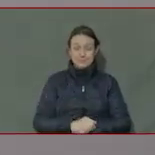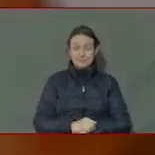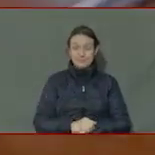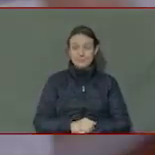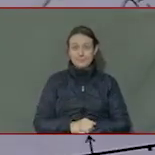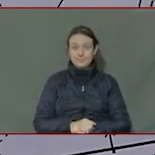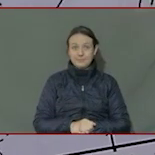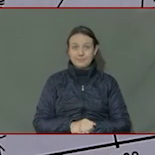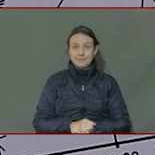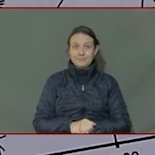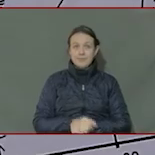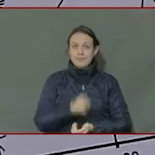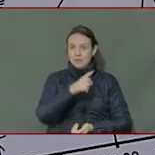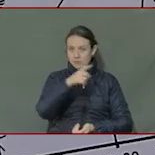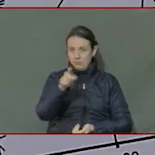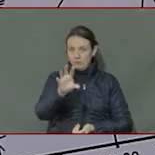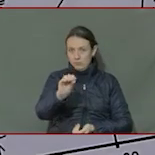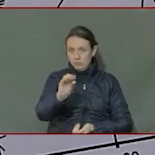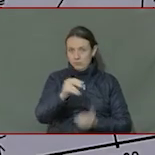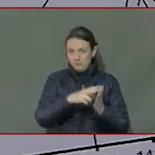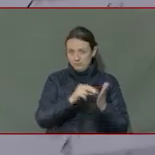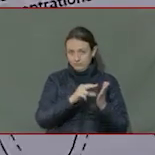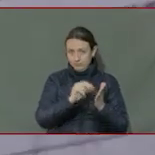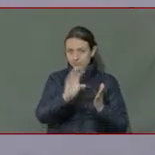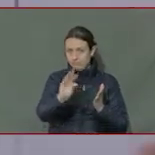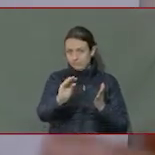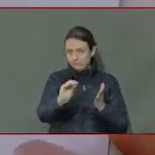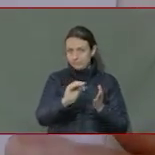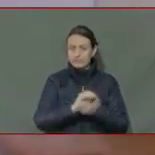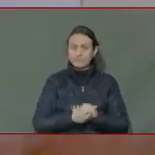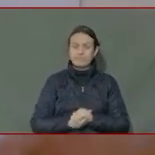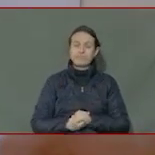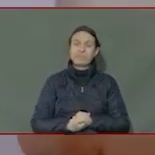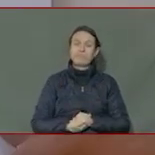Here it is. You also have it there on that same page where we were now.